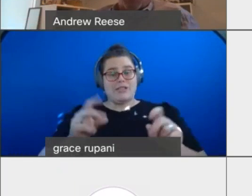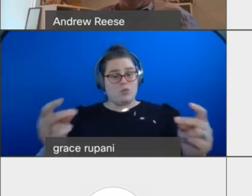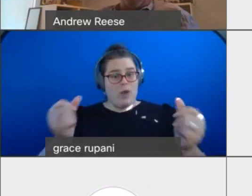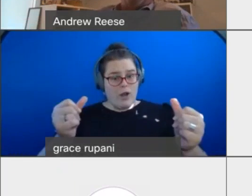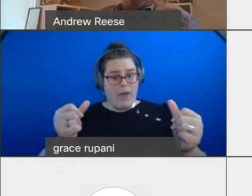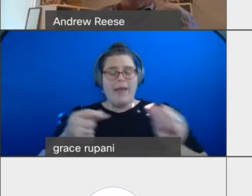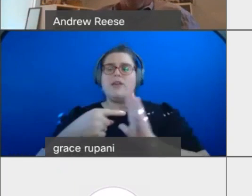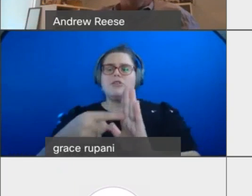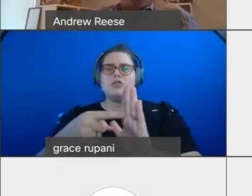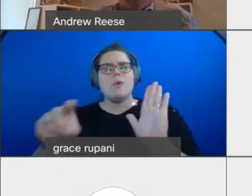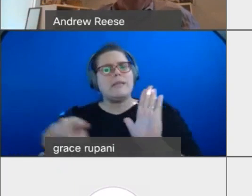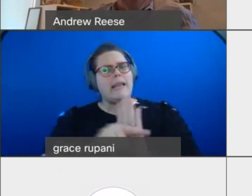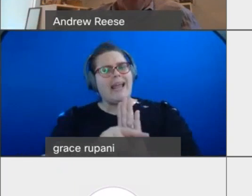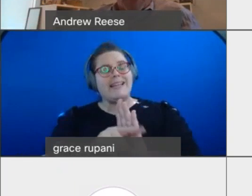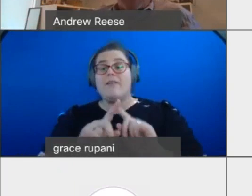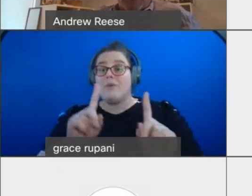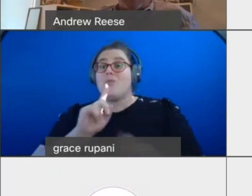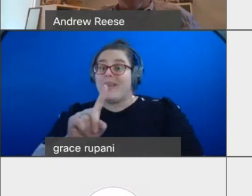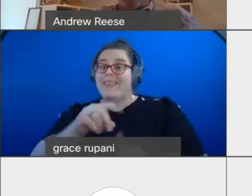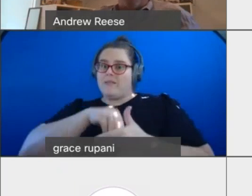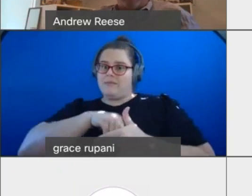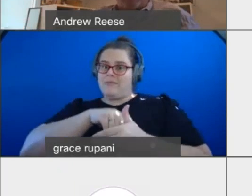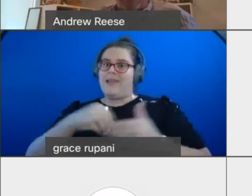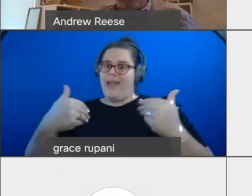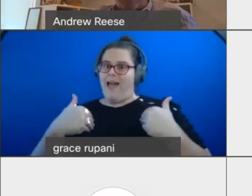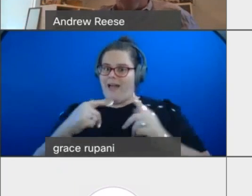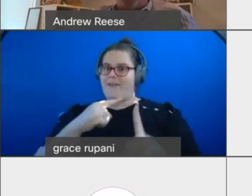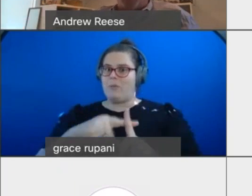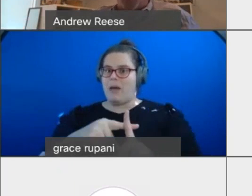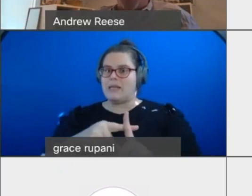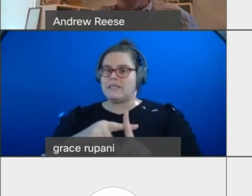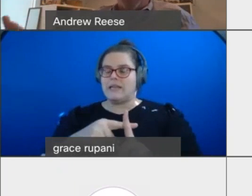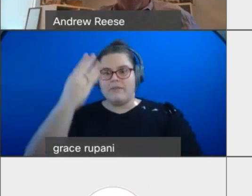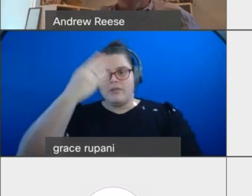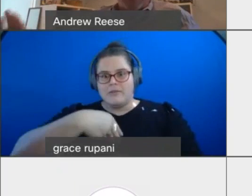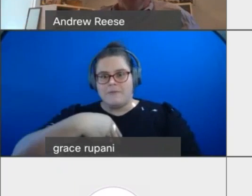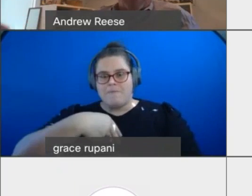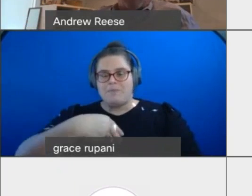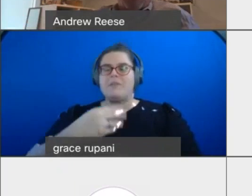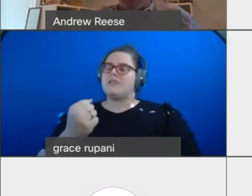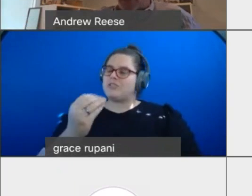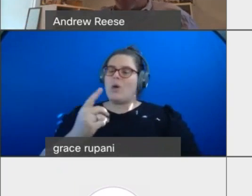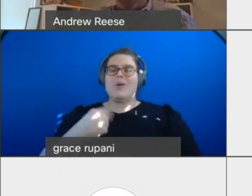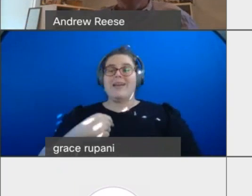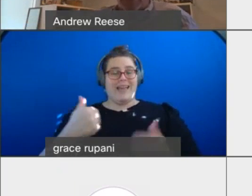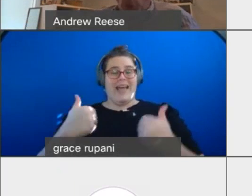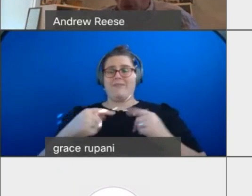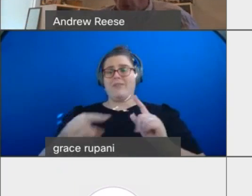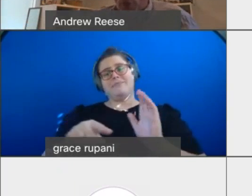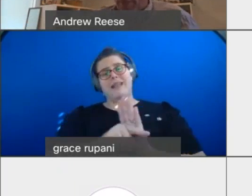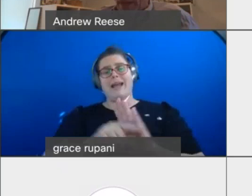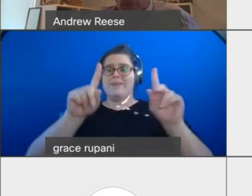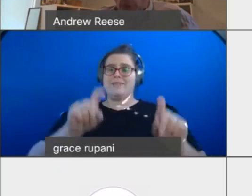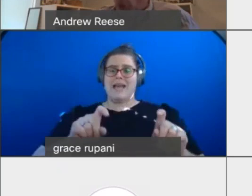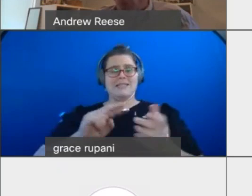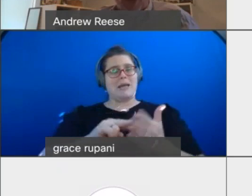too early, relying on that test and then letting down your guard. Having a negative test doesn't mean that you don't